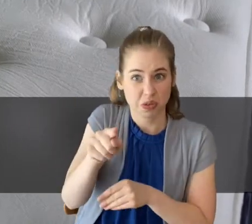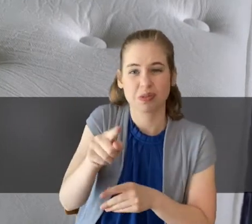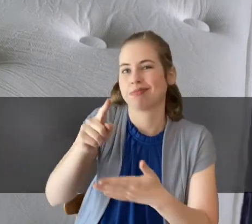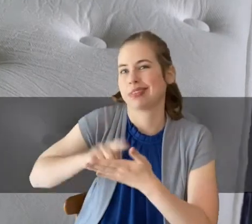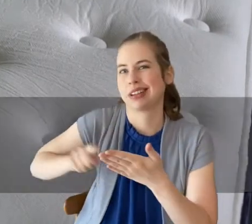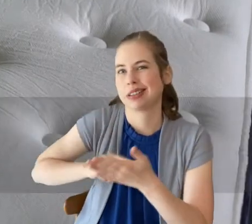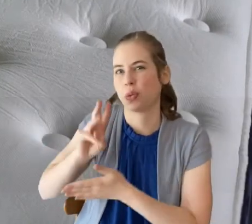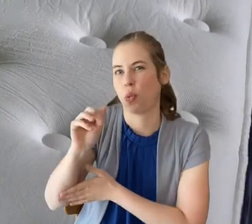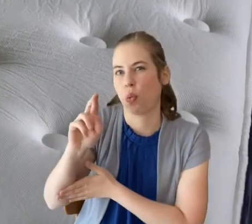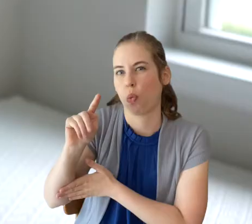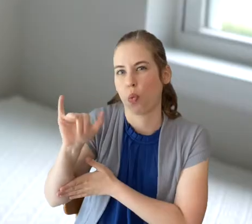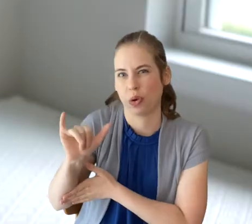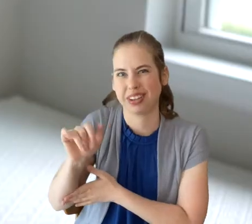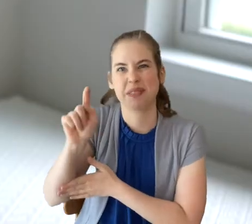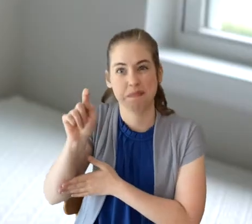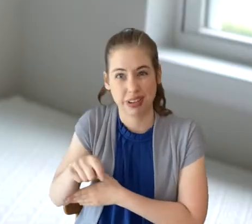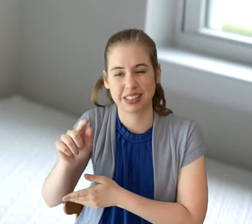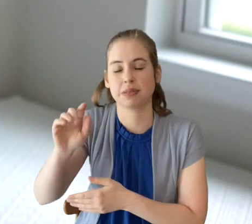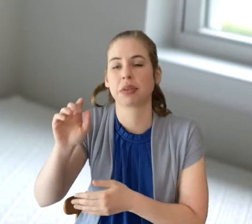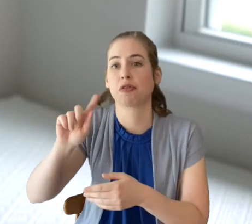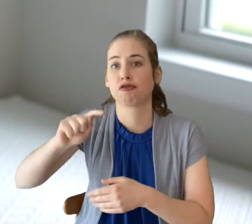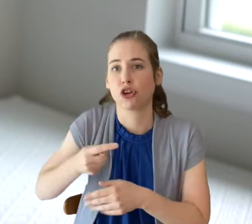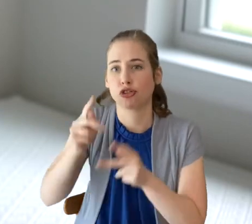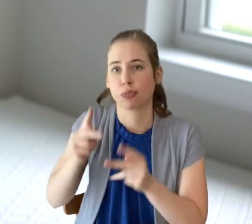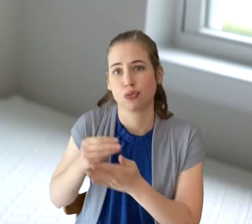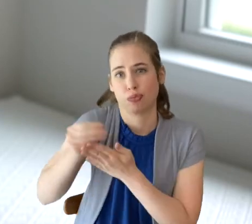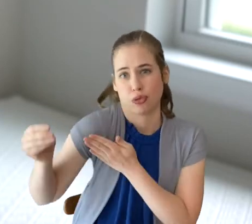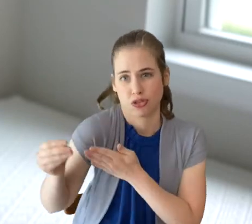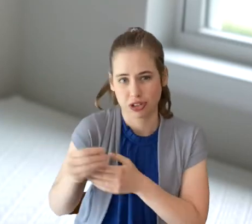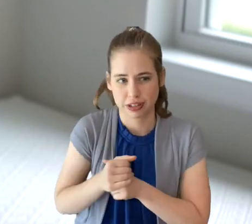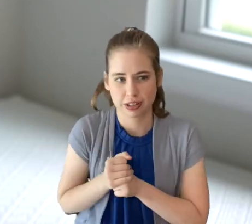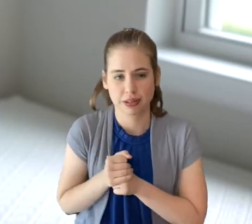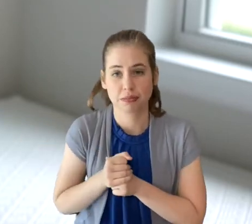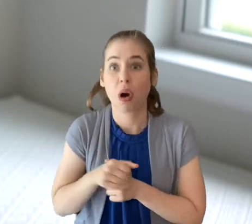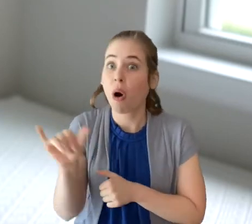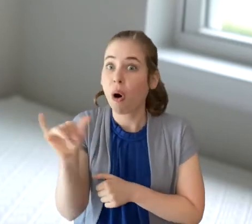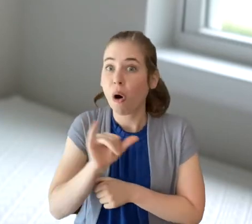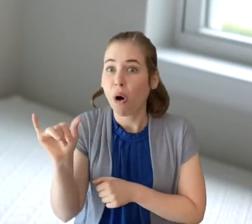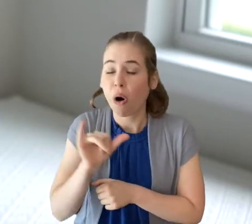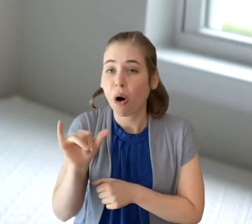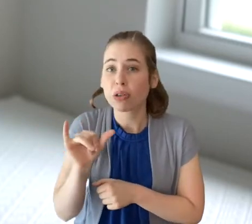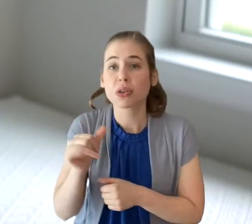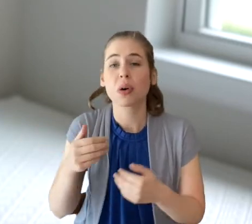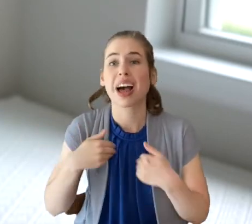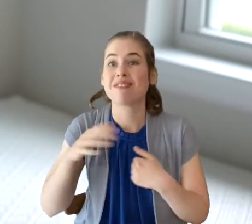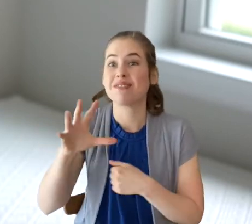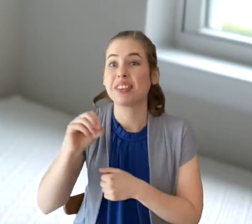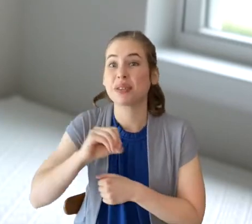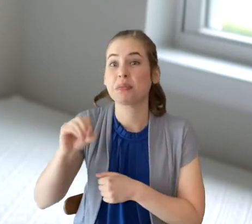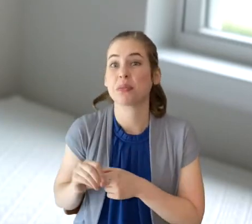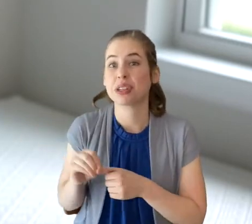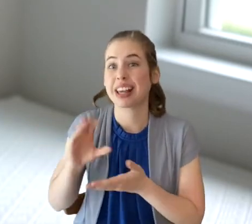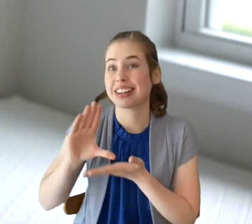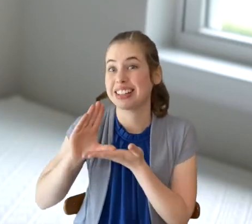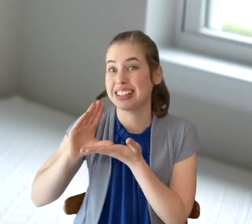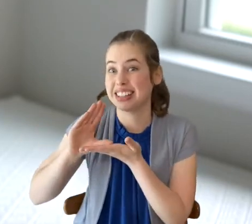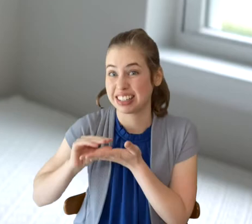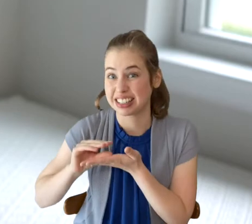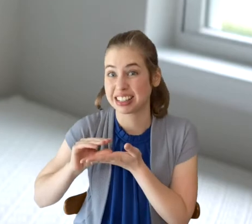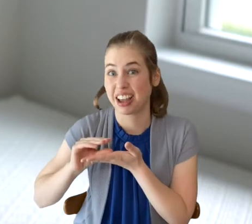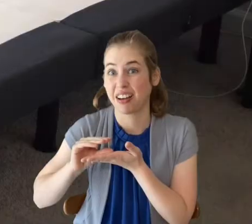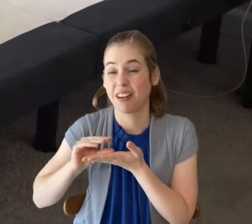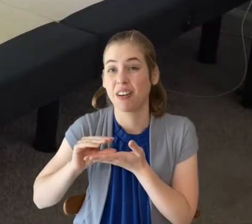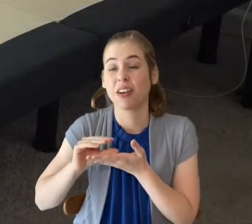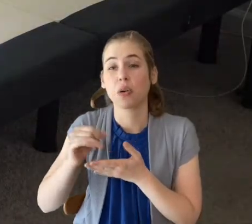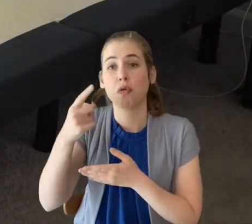more. And if that wasn't enough, WinkBeds also offers an any reason 50% off replacement